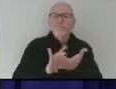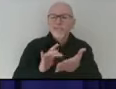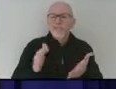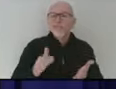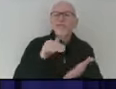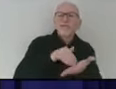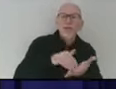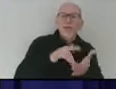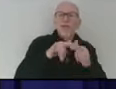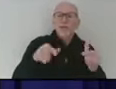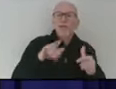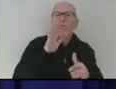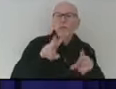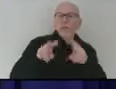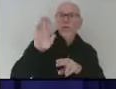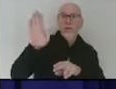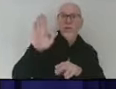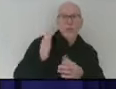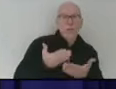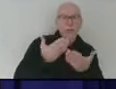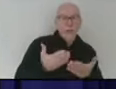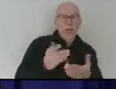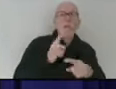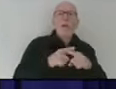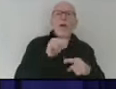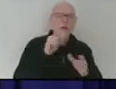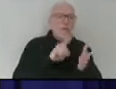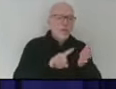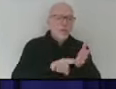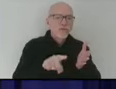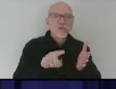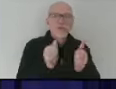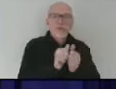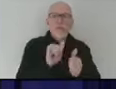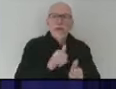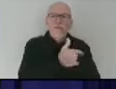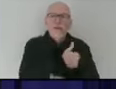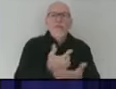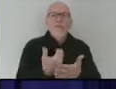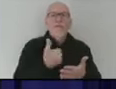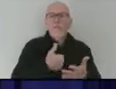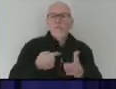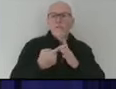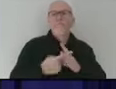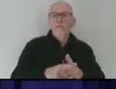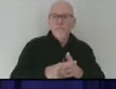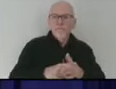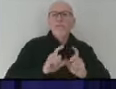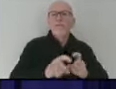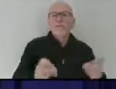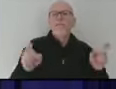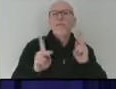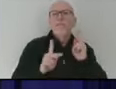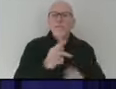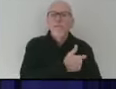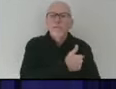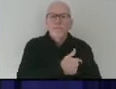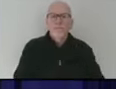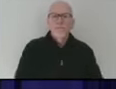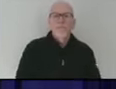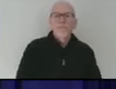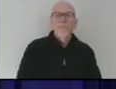the ACIP recommendations and other research that comes with the vaccine before we begin administering it here in Indiana. We currently